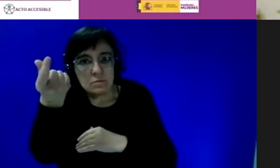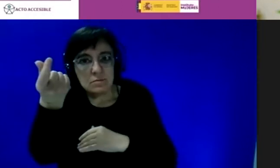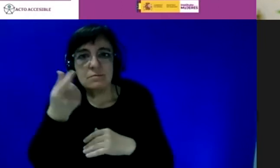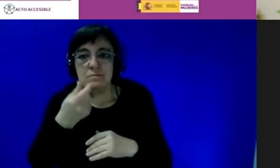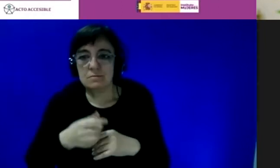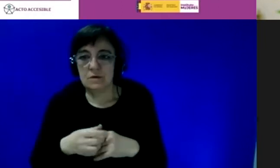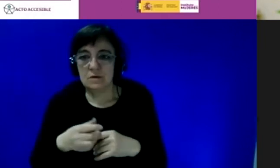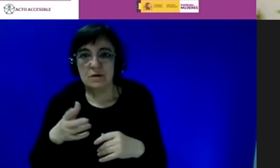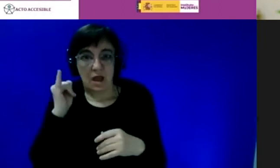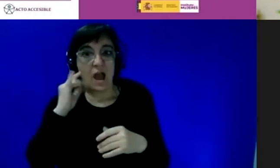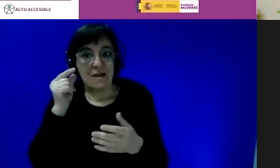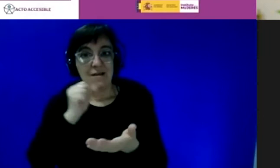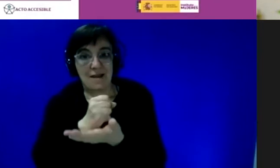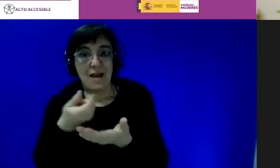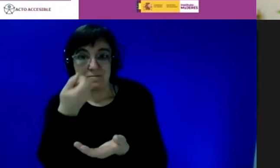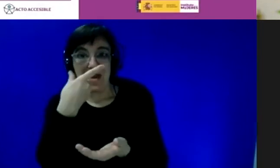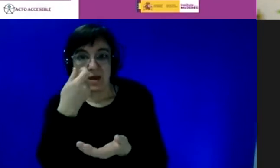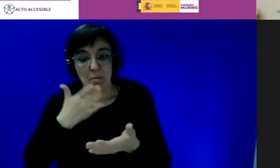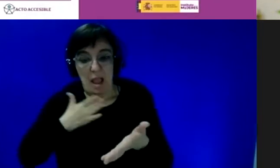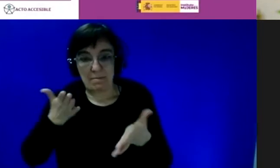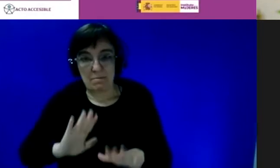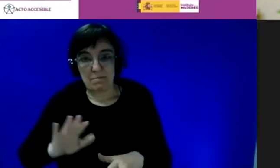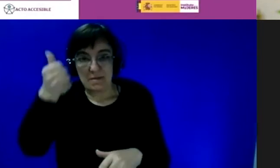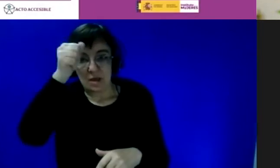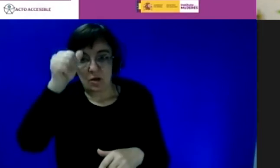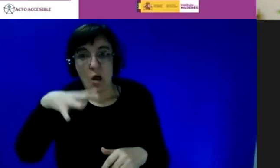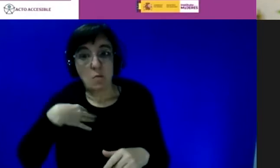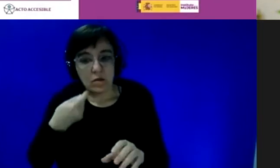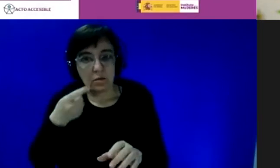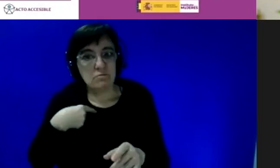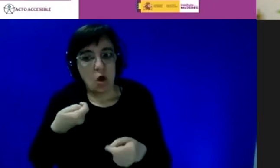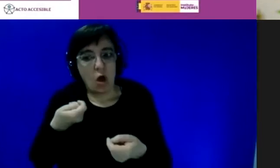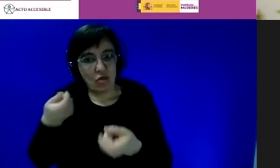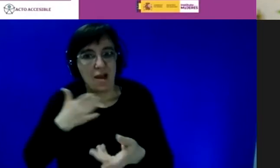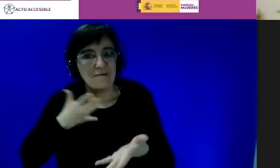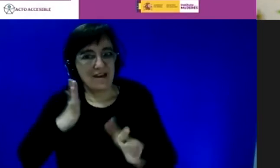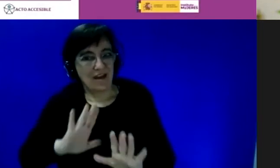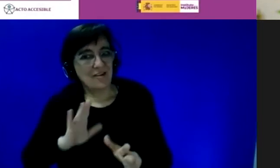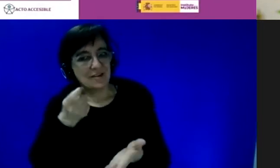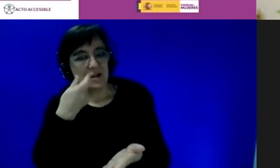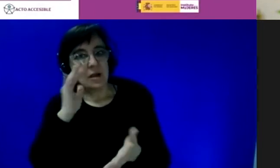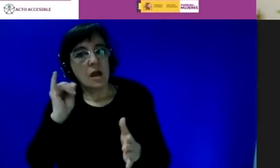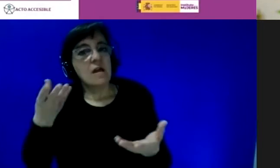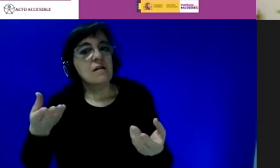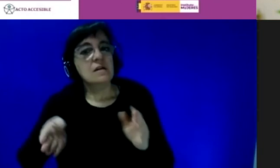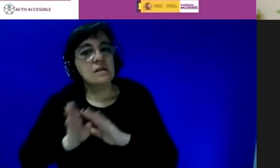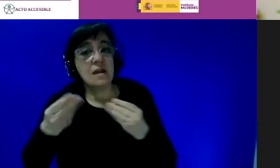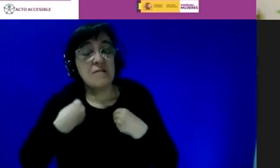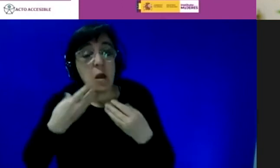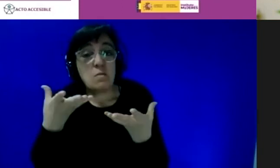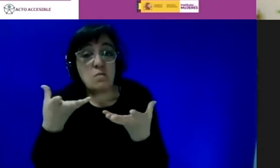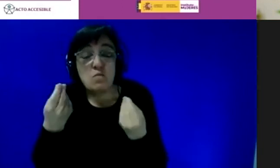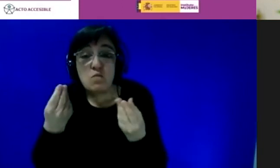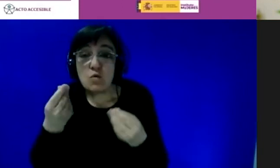son. He can take it and continue his life. But a lot of people, a lot of kids, a lot